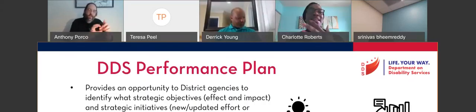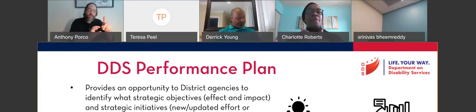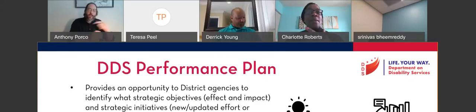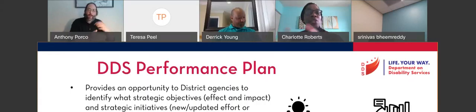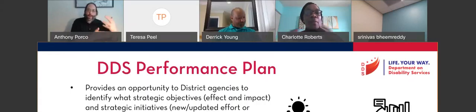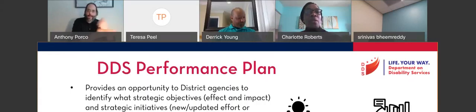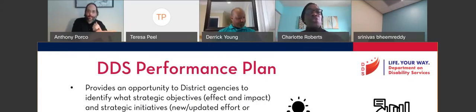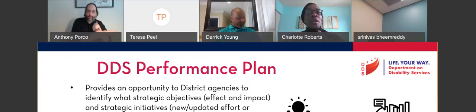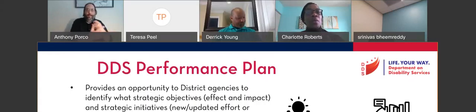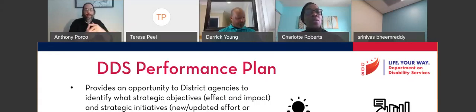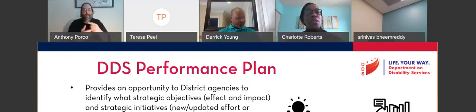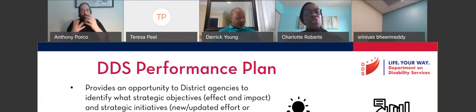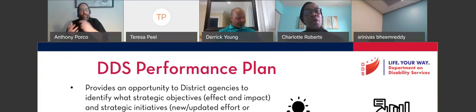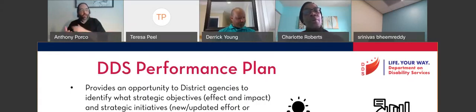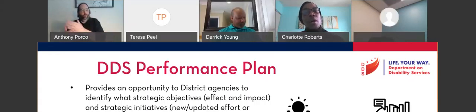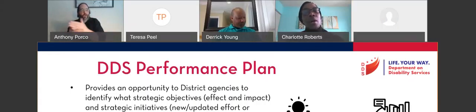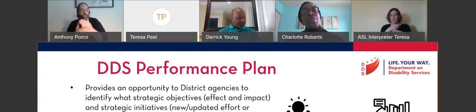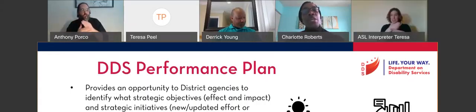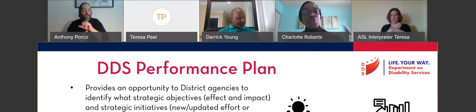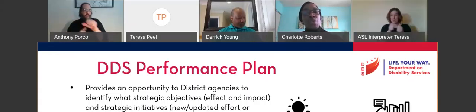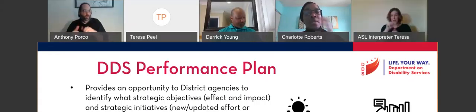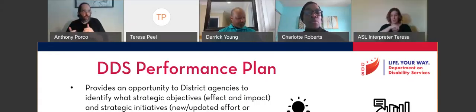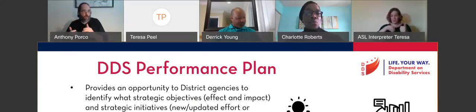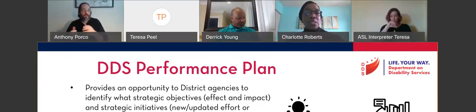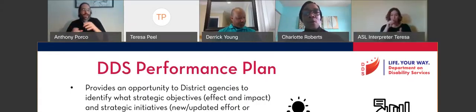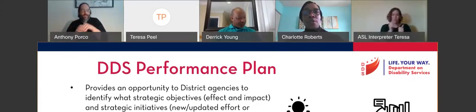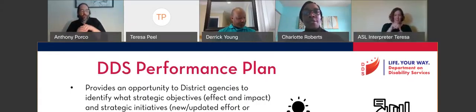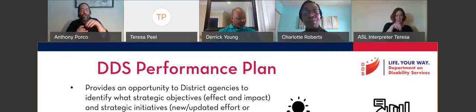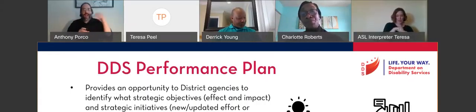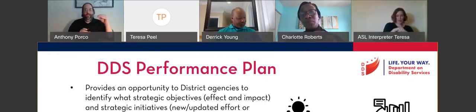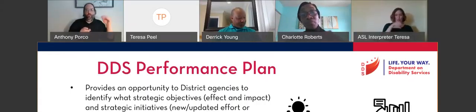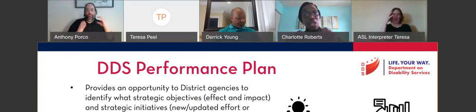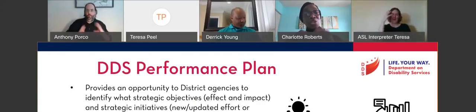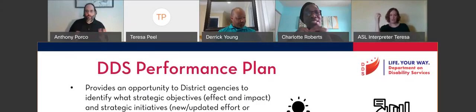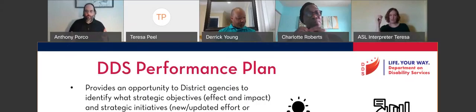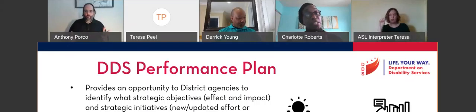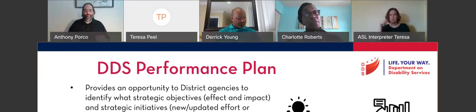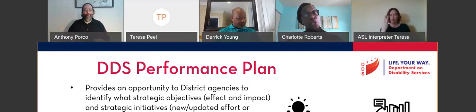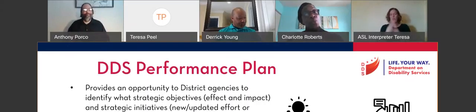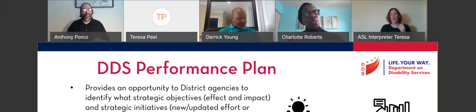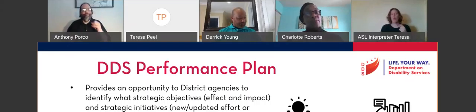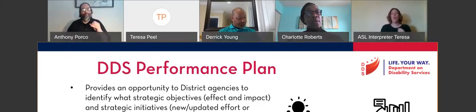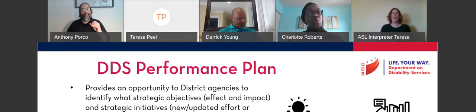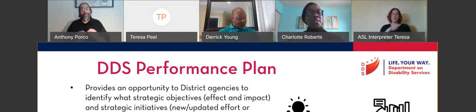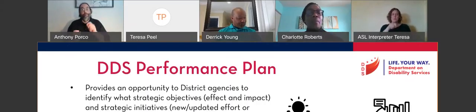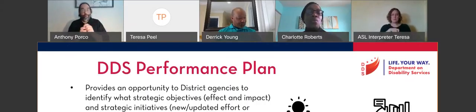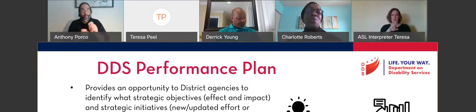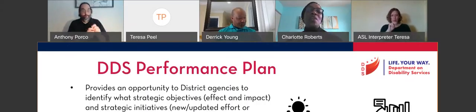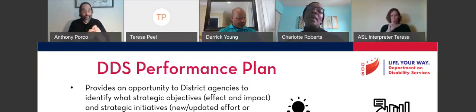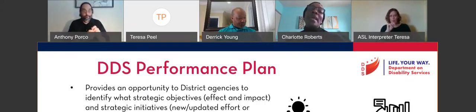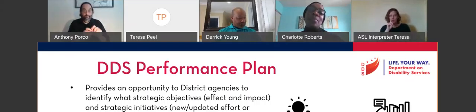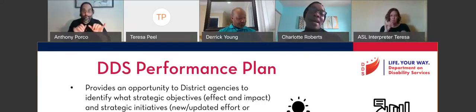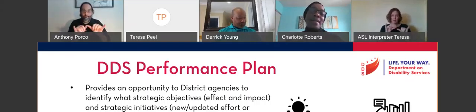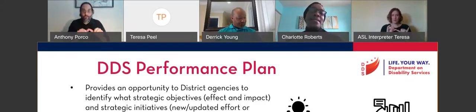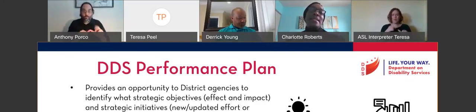then the information that we share with each other with internal and external stakeholders. So the specific units of measurement that we use, we